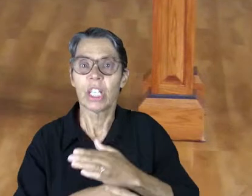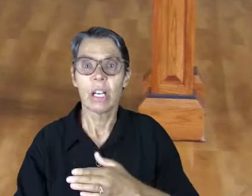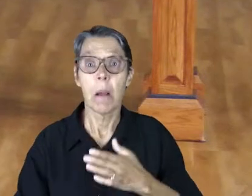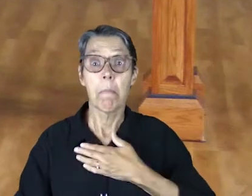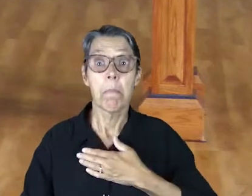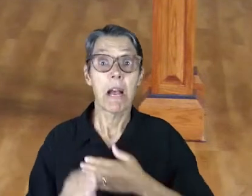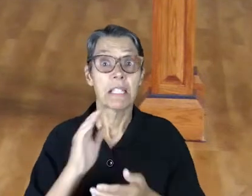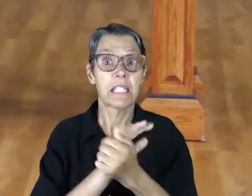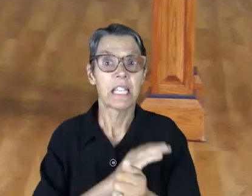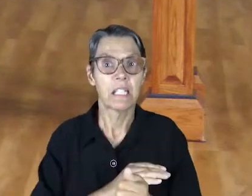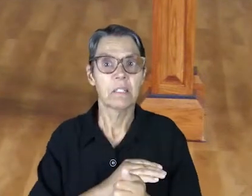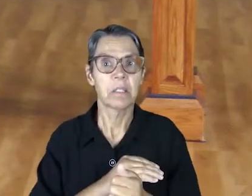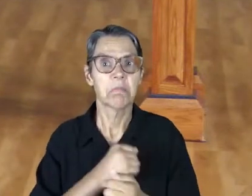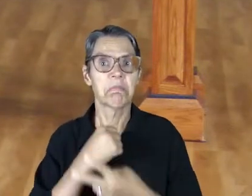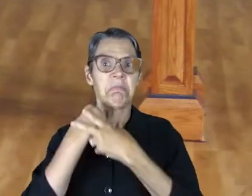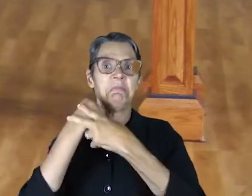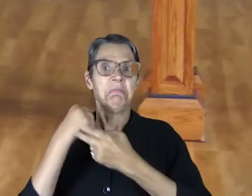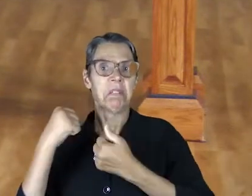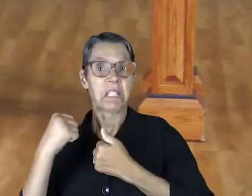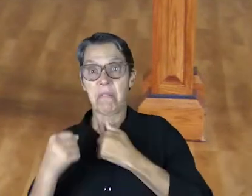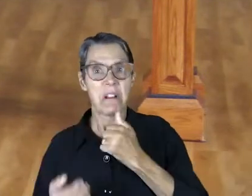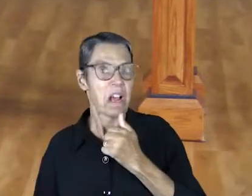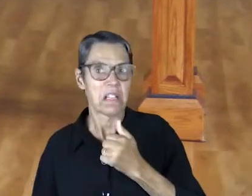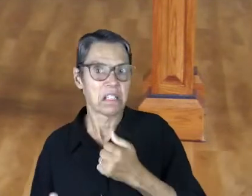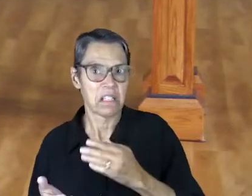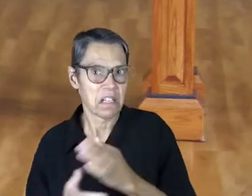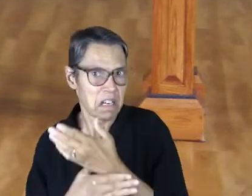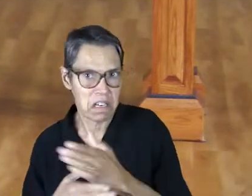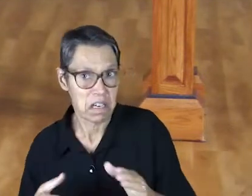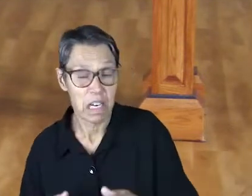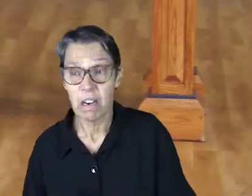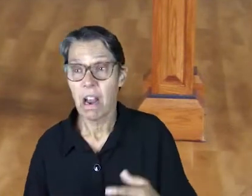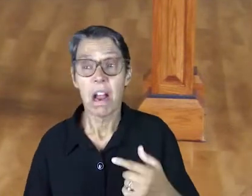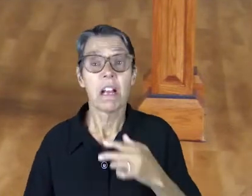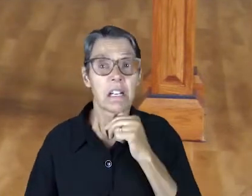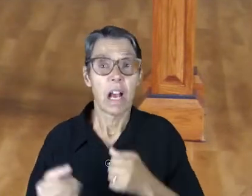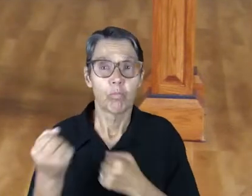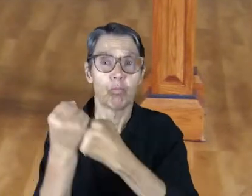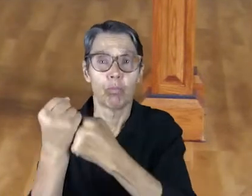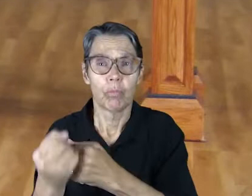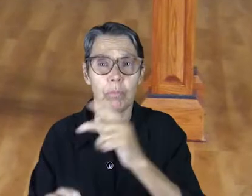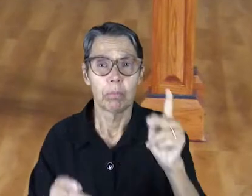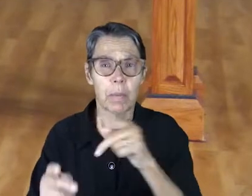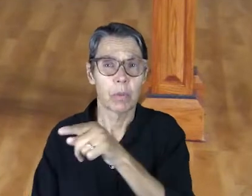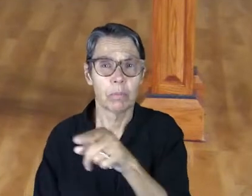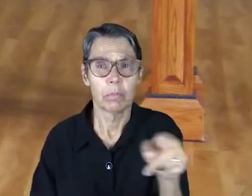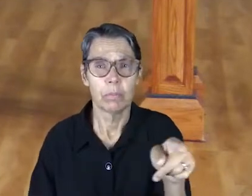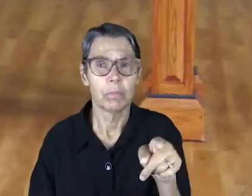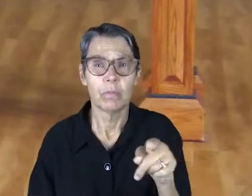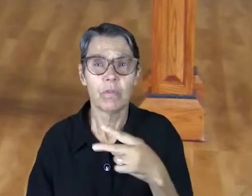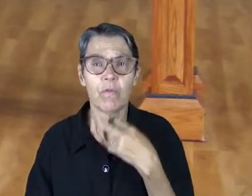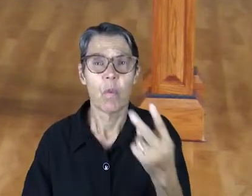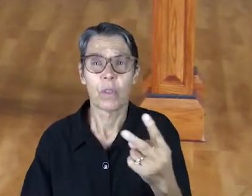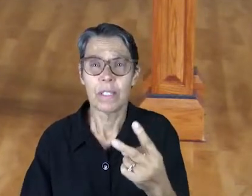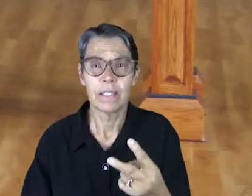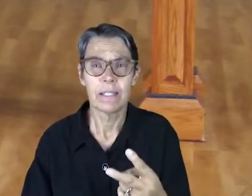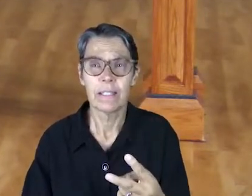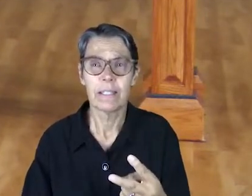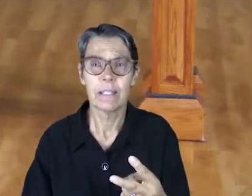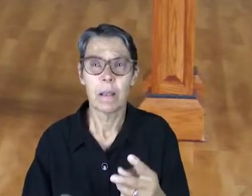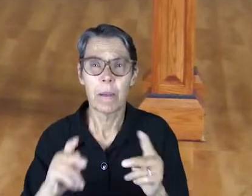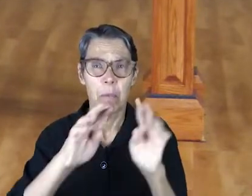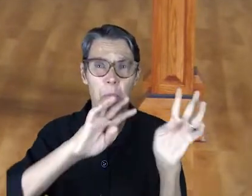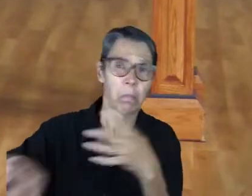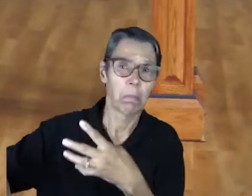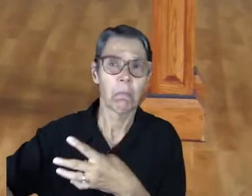ourselves, to not step out in advocacy for someone whose voice cannot be heard because of a